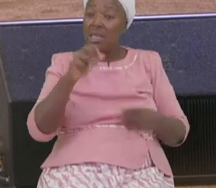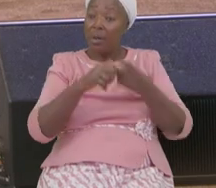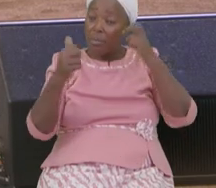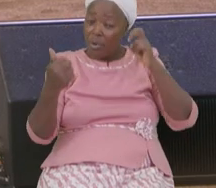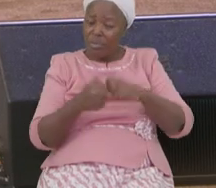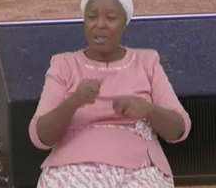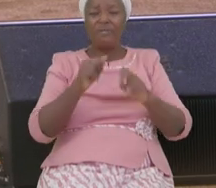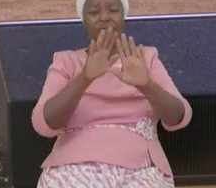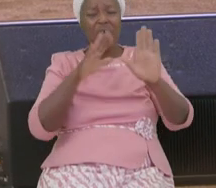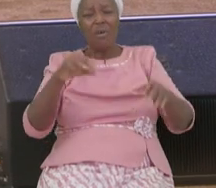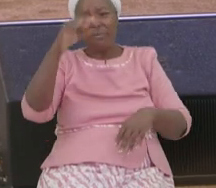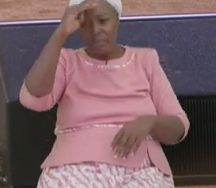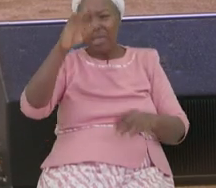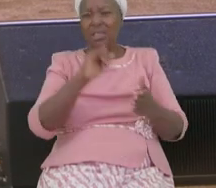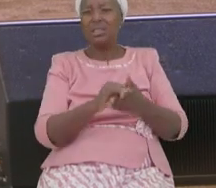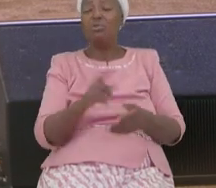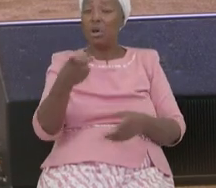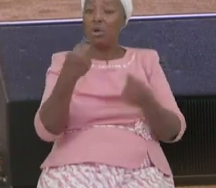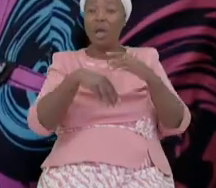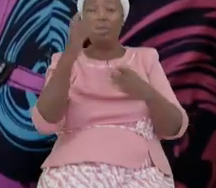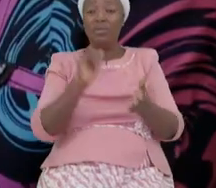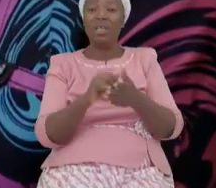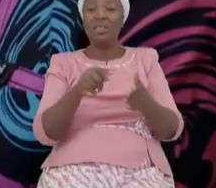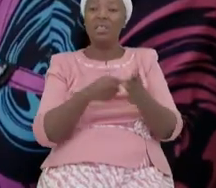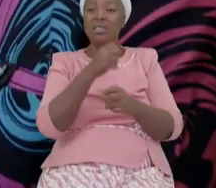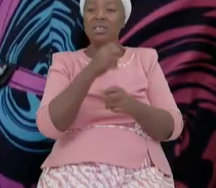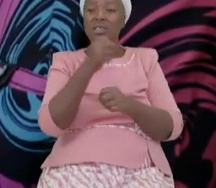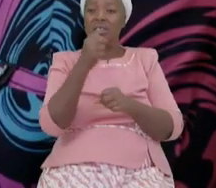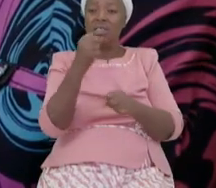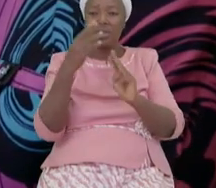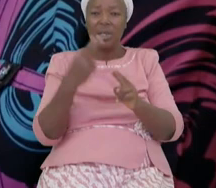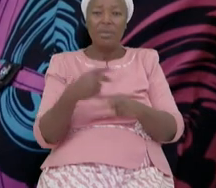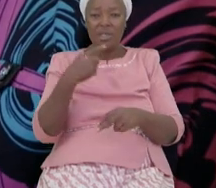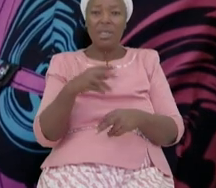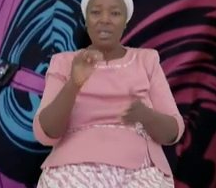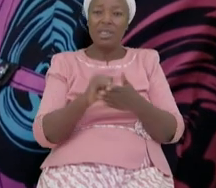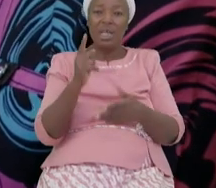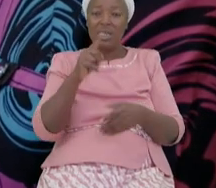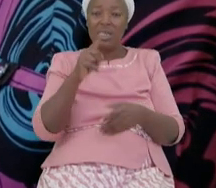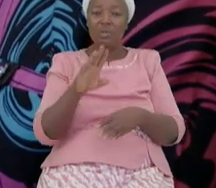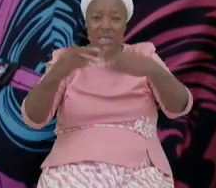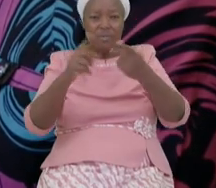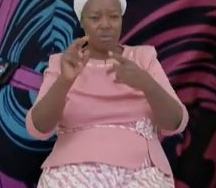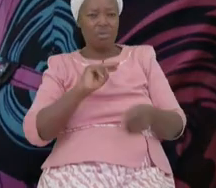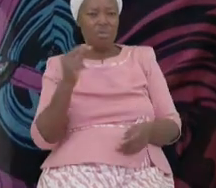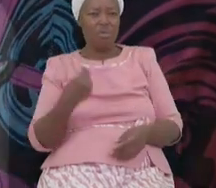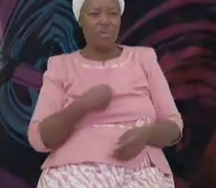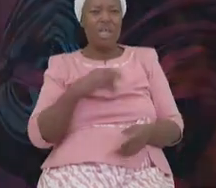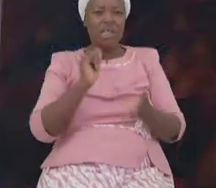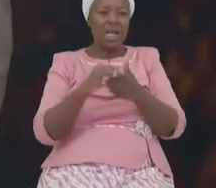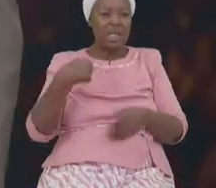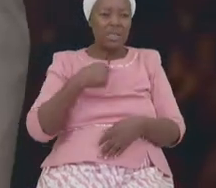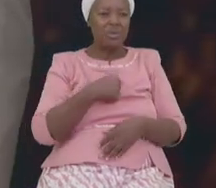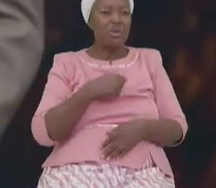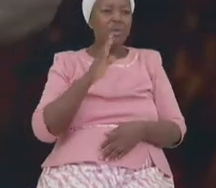fear of man, you are coming out of that this year. It says that he would grant unto us that we,